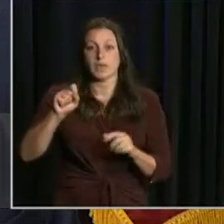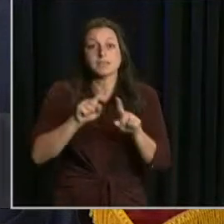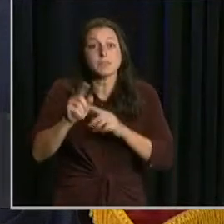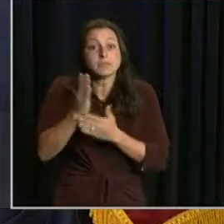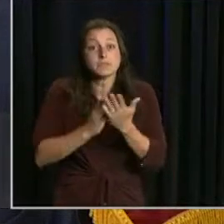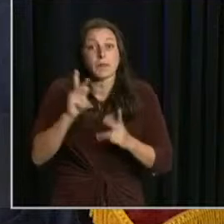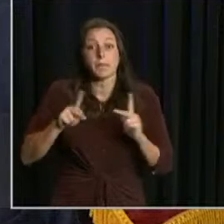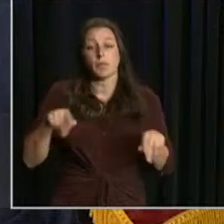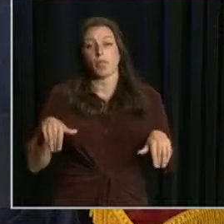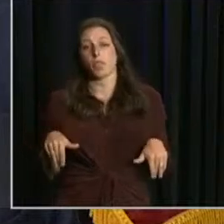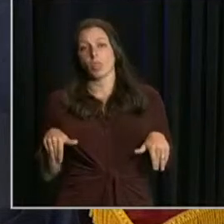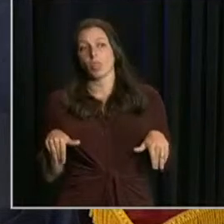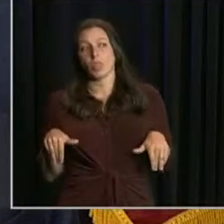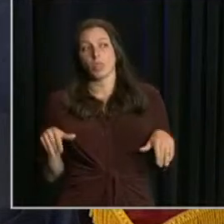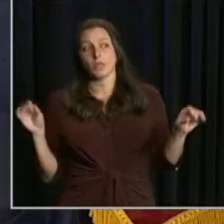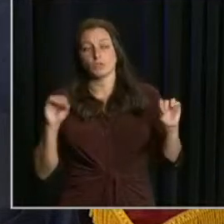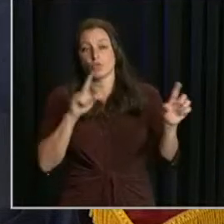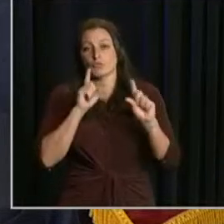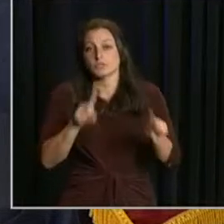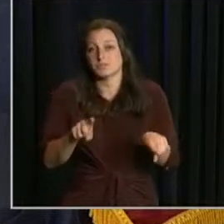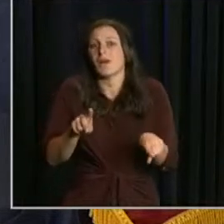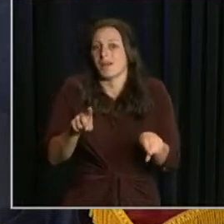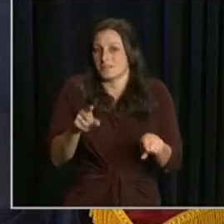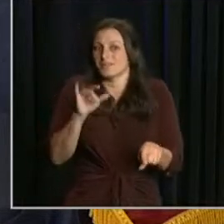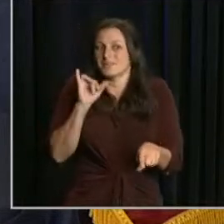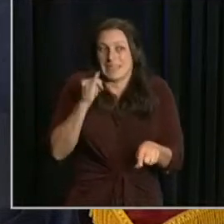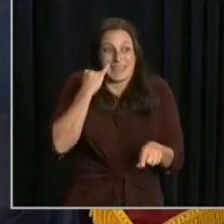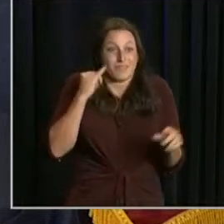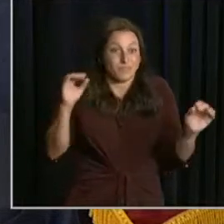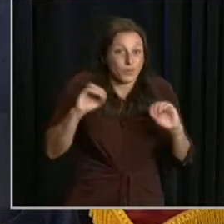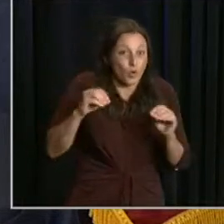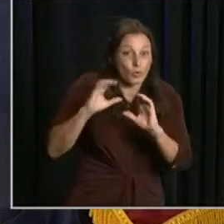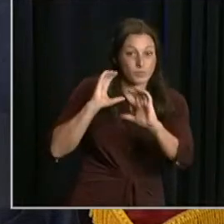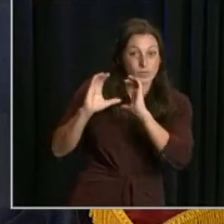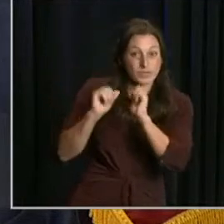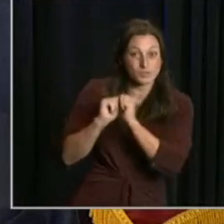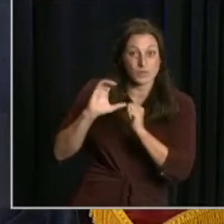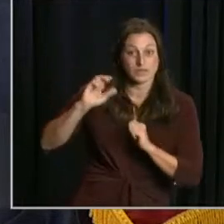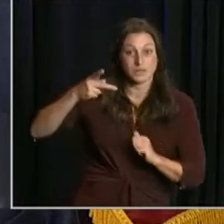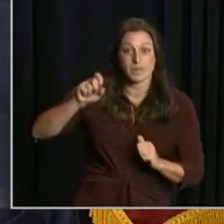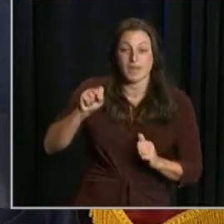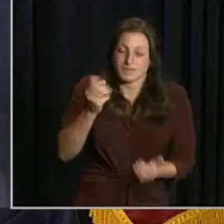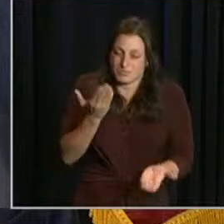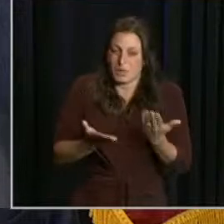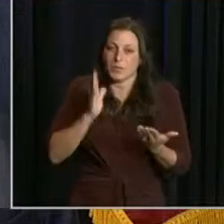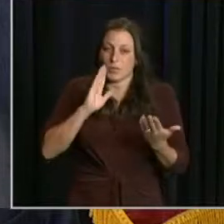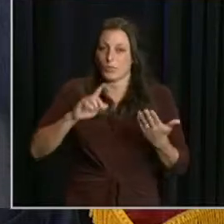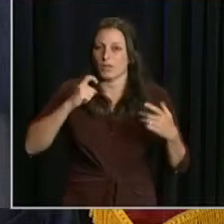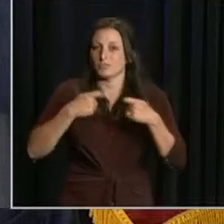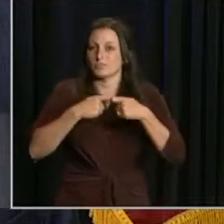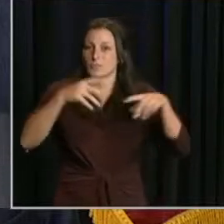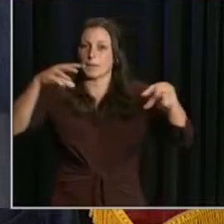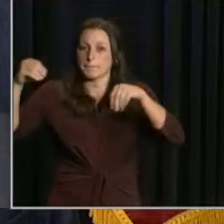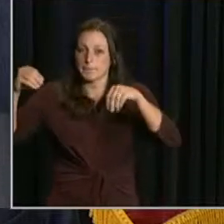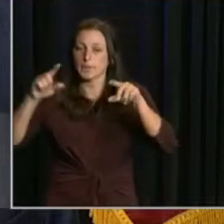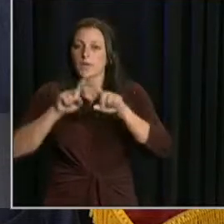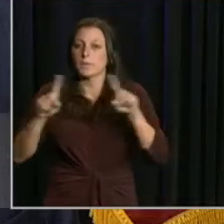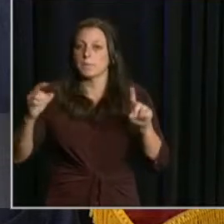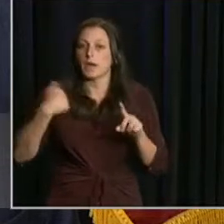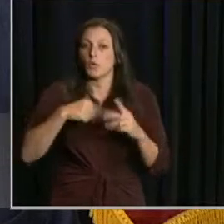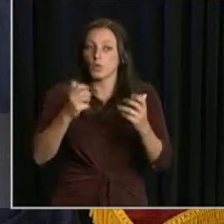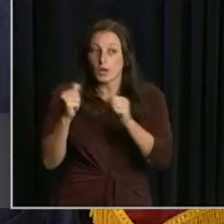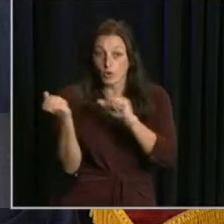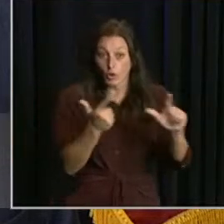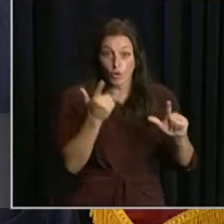though, then they risk being disconnected. But we are trying to make sure that everybody who needs assistance is able to get it and nobody gets